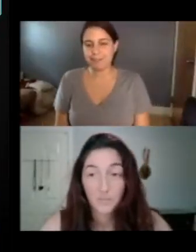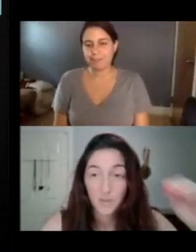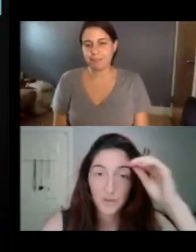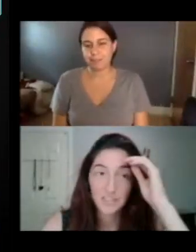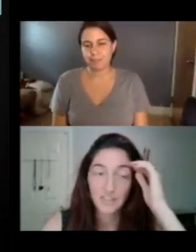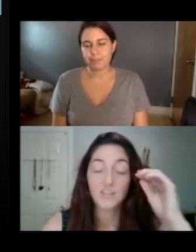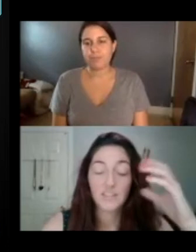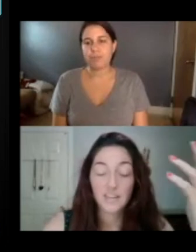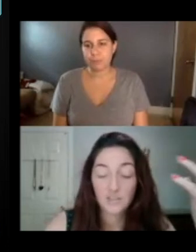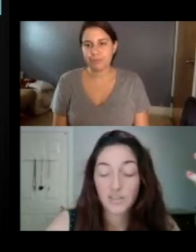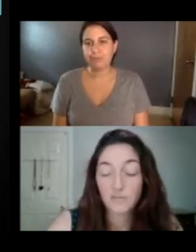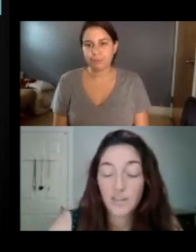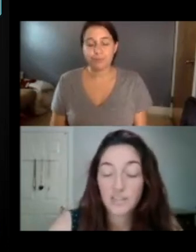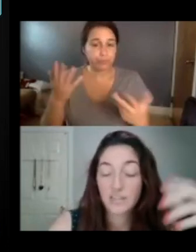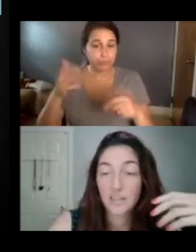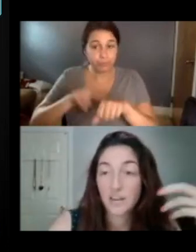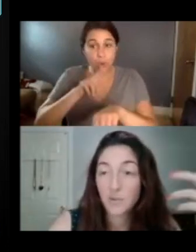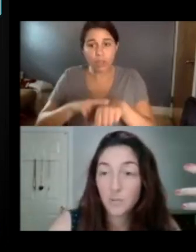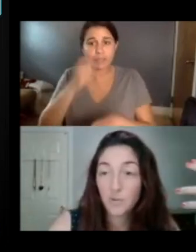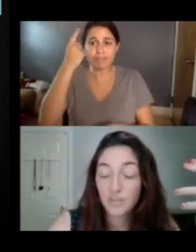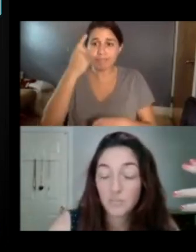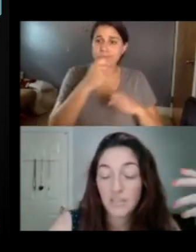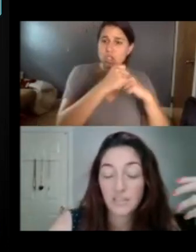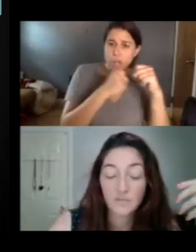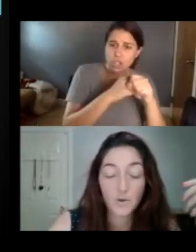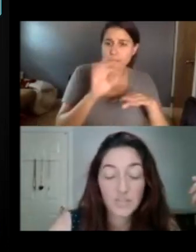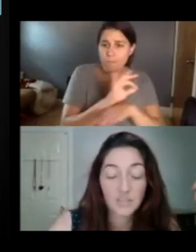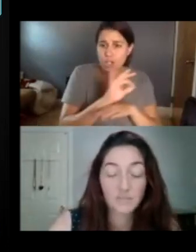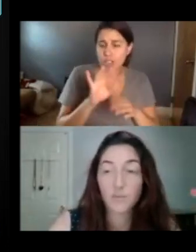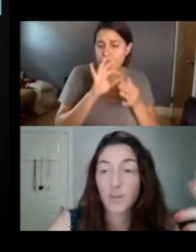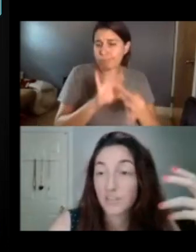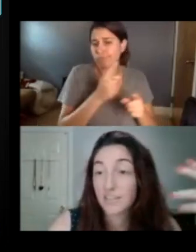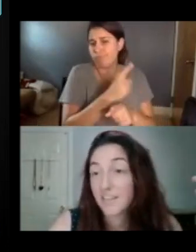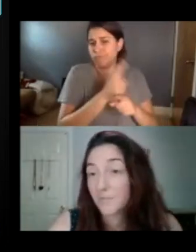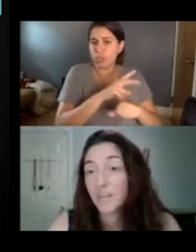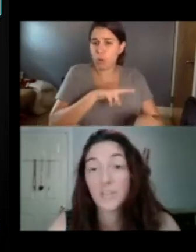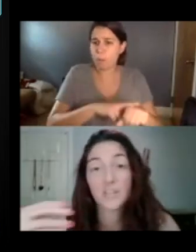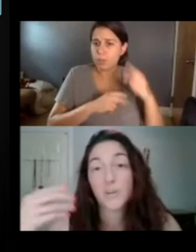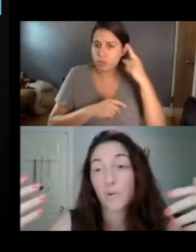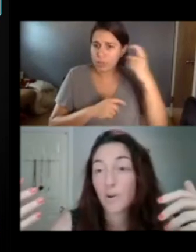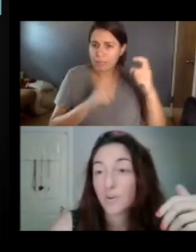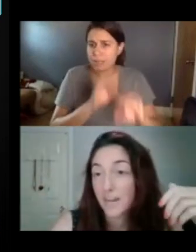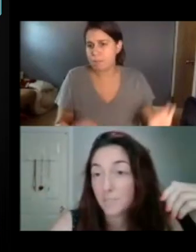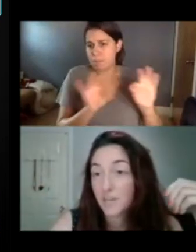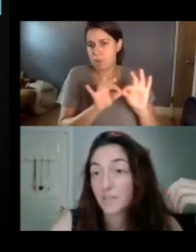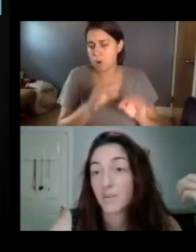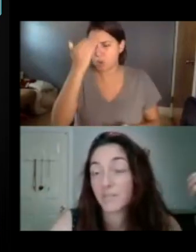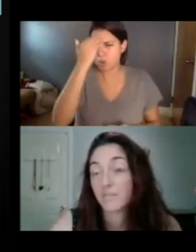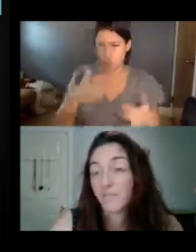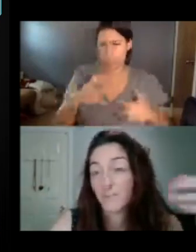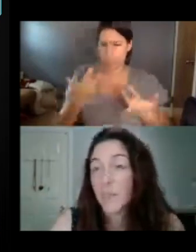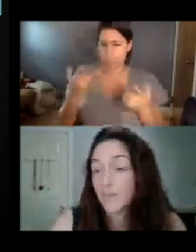Okay, so of course, understanding structure and function of normal dreams is informative for understanding what's going wrong when